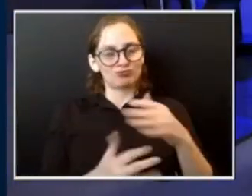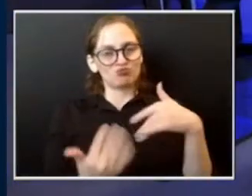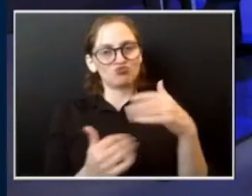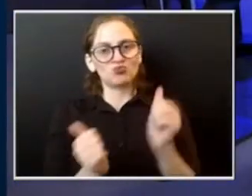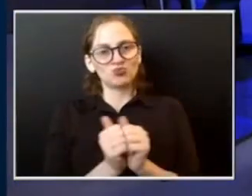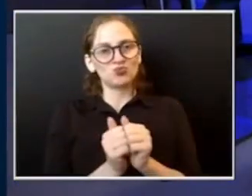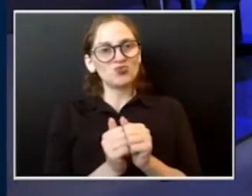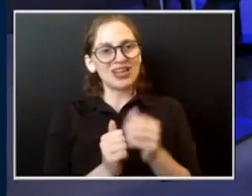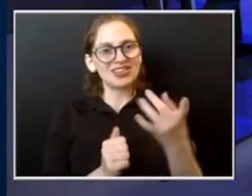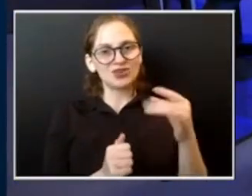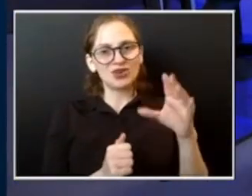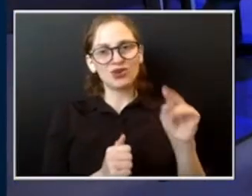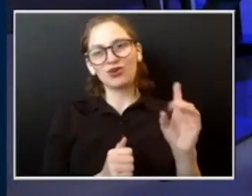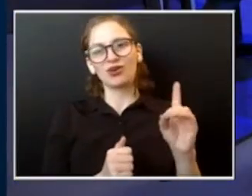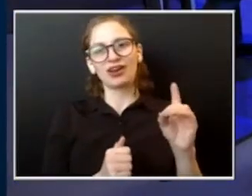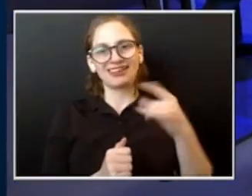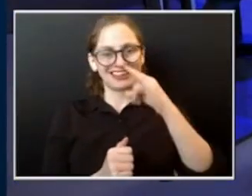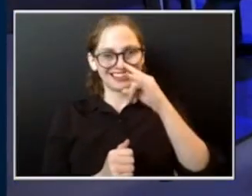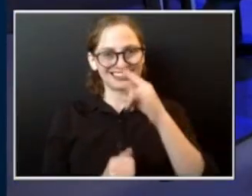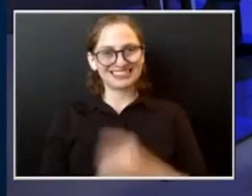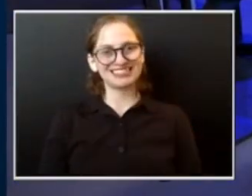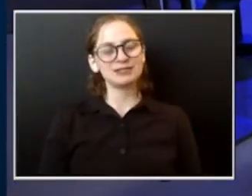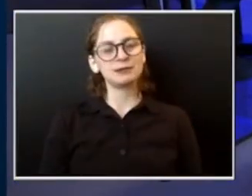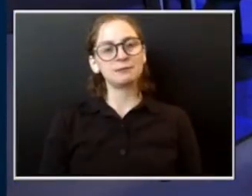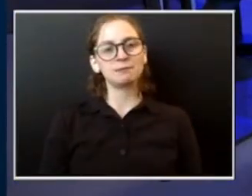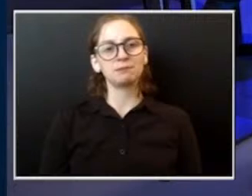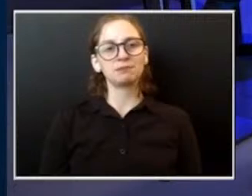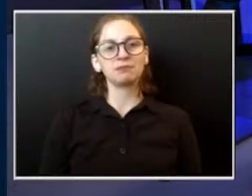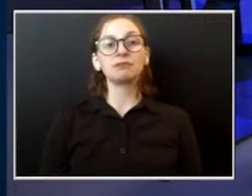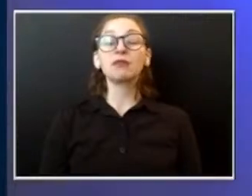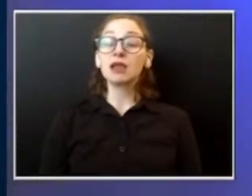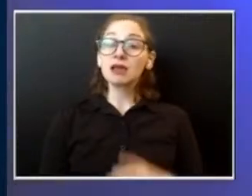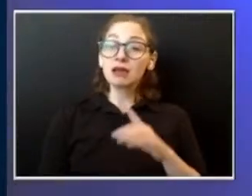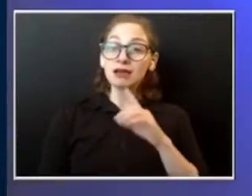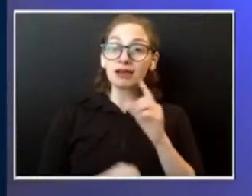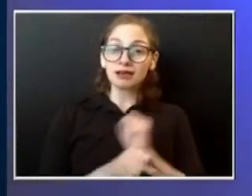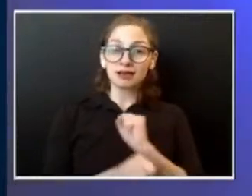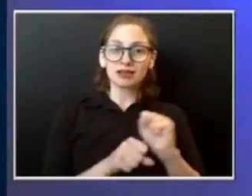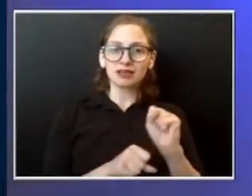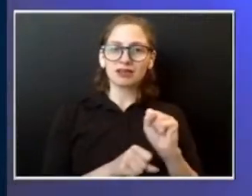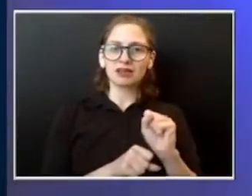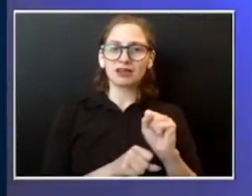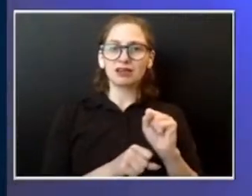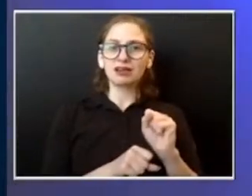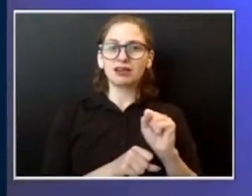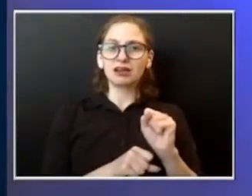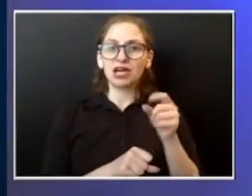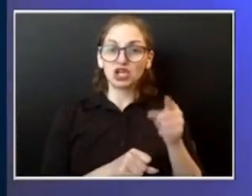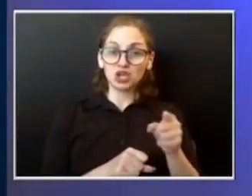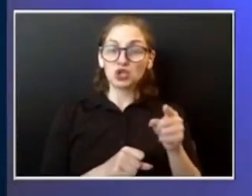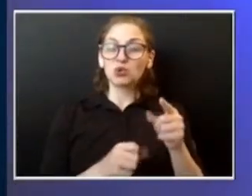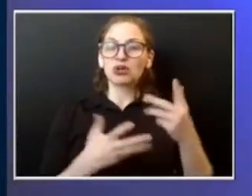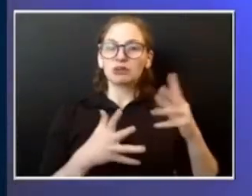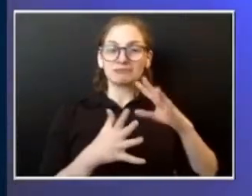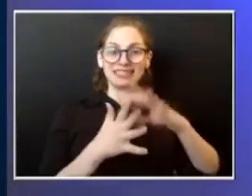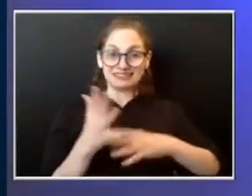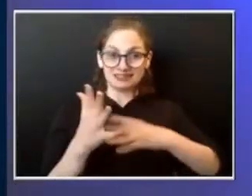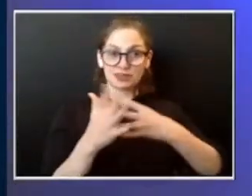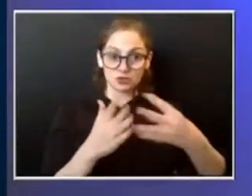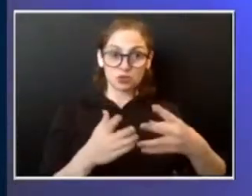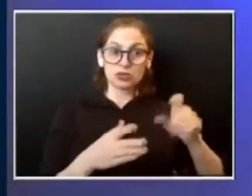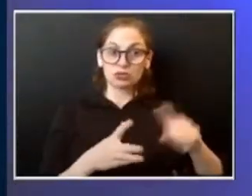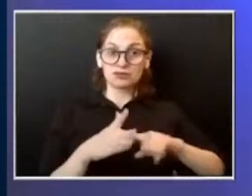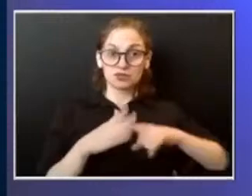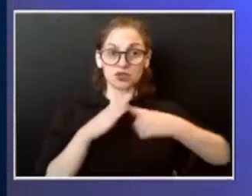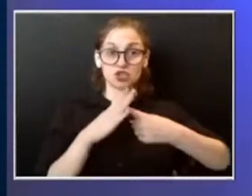dialysis. The answer is in the story. In fact, weren't you like, they had scheduled you to begin dialysis, and